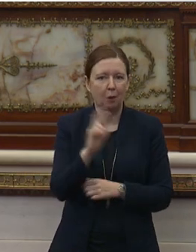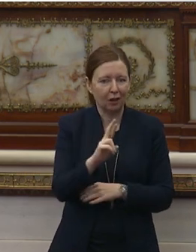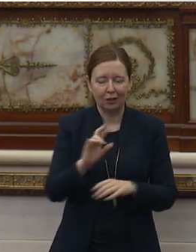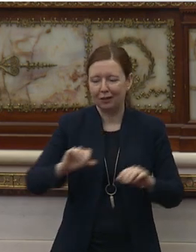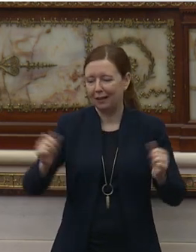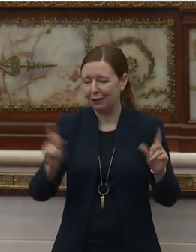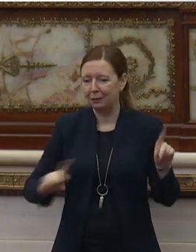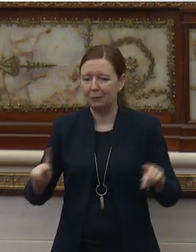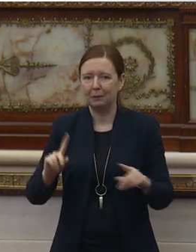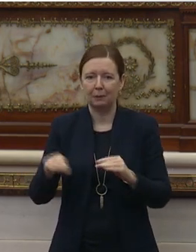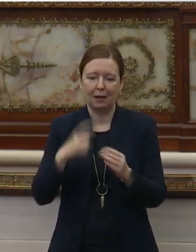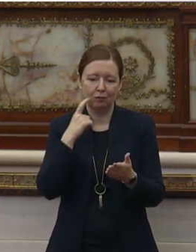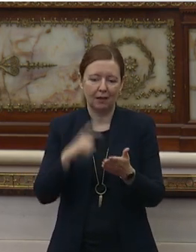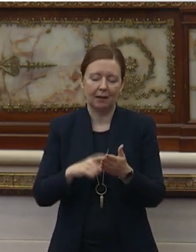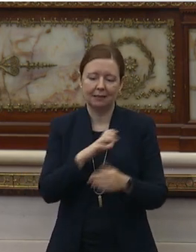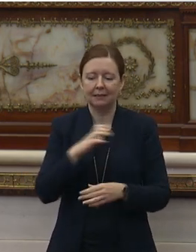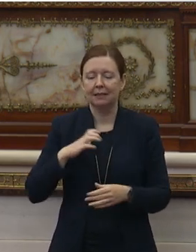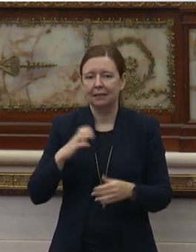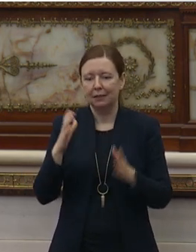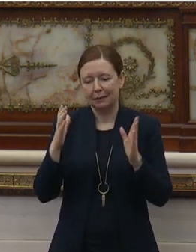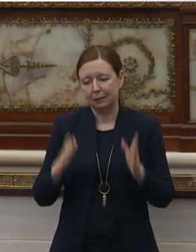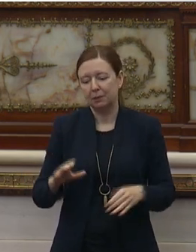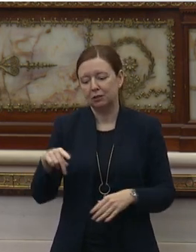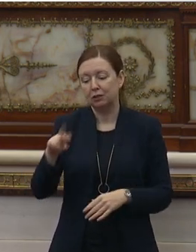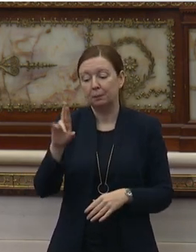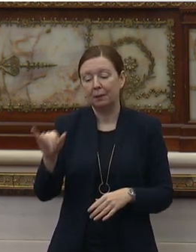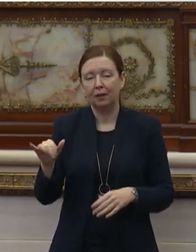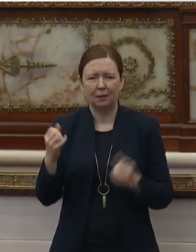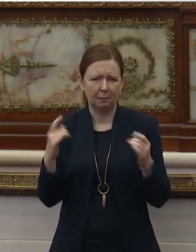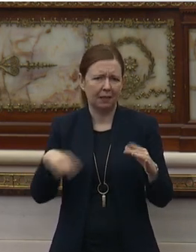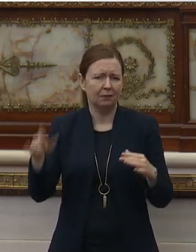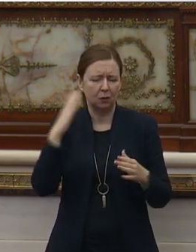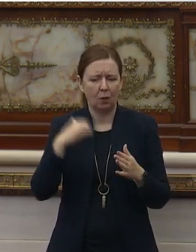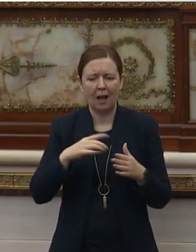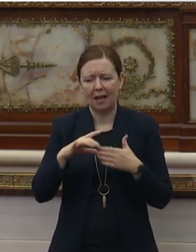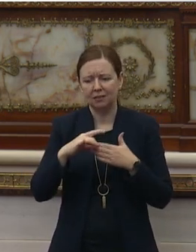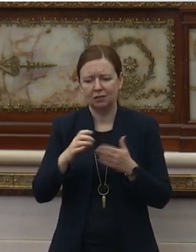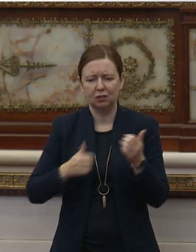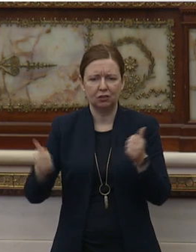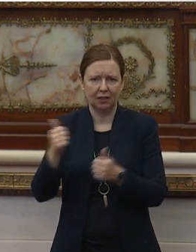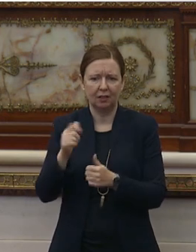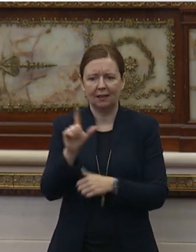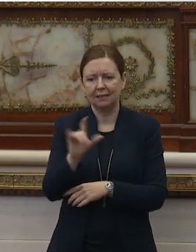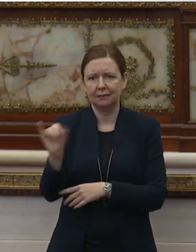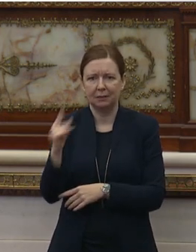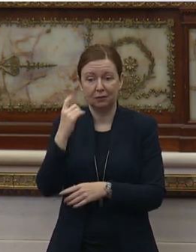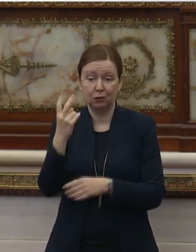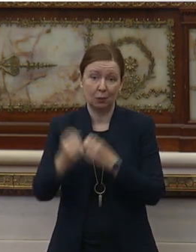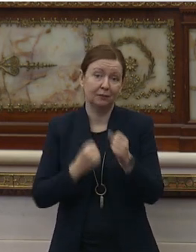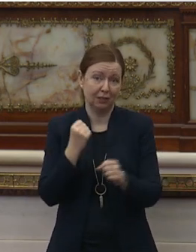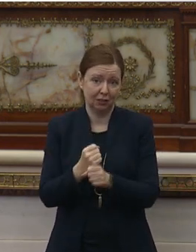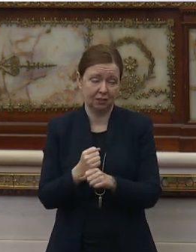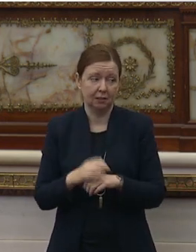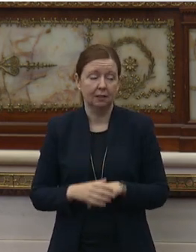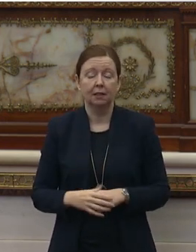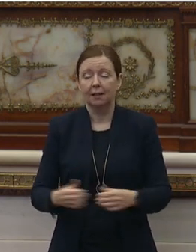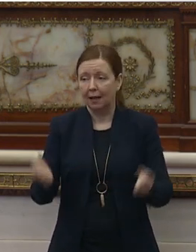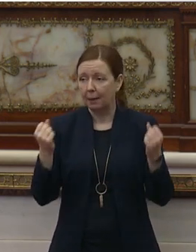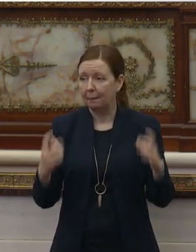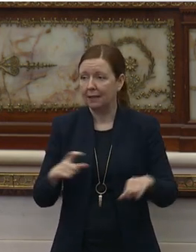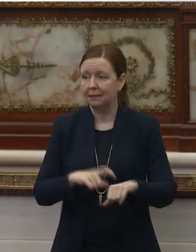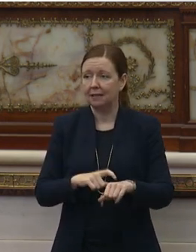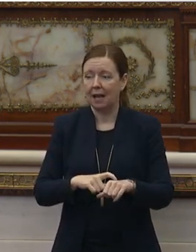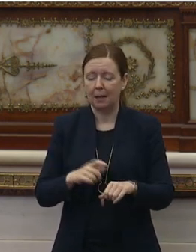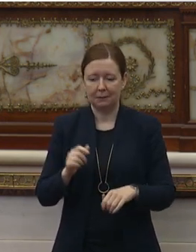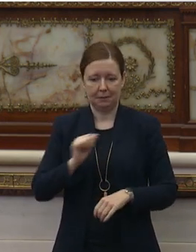around recognizing Commissioner Perry. As many of you know, I chaired the Committee on Licenses and Inspections for 12 years and many times